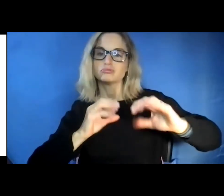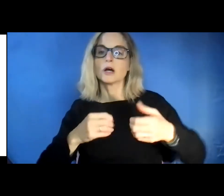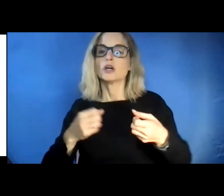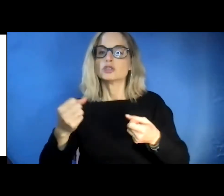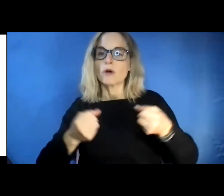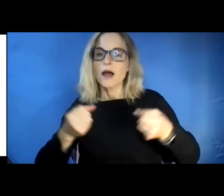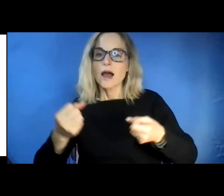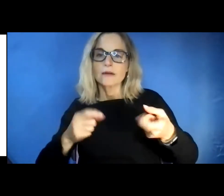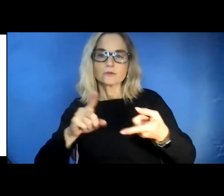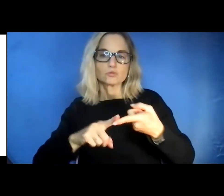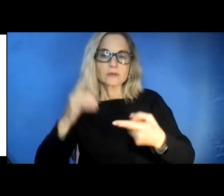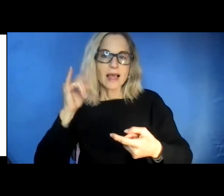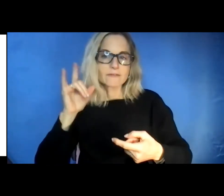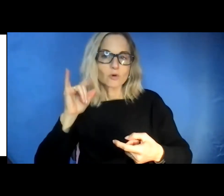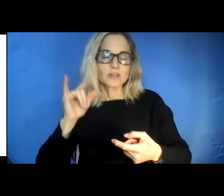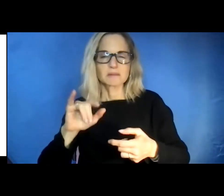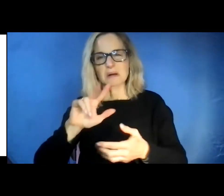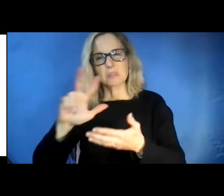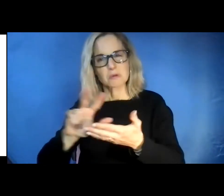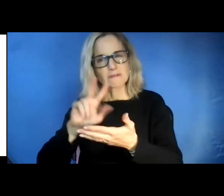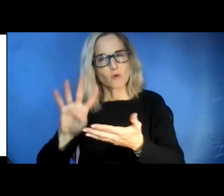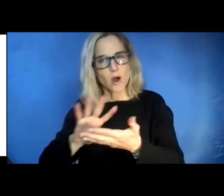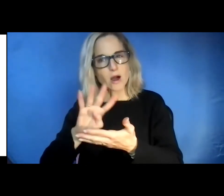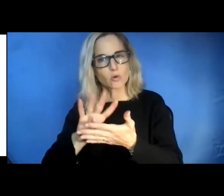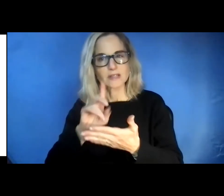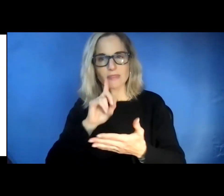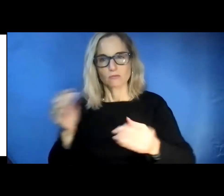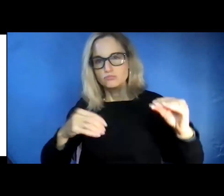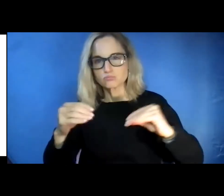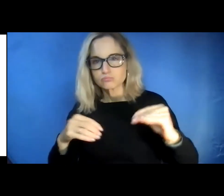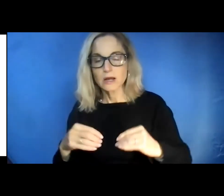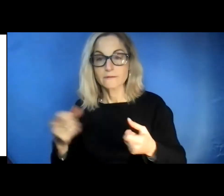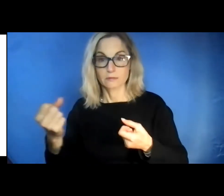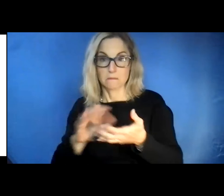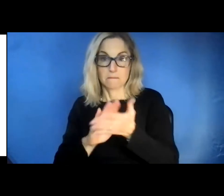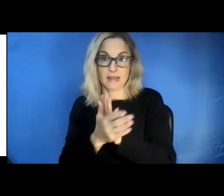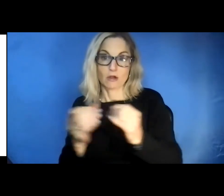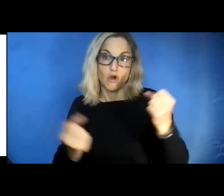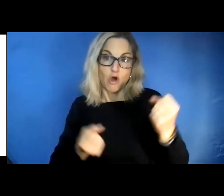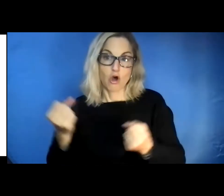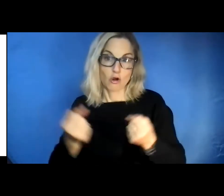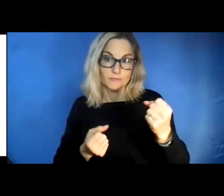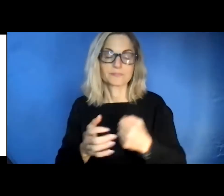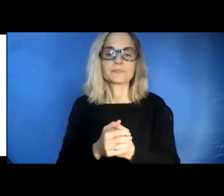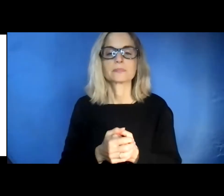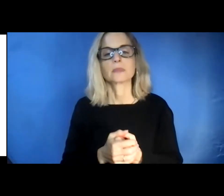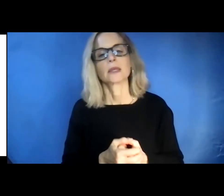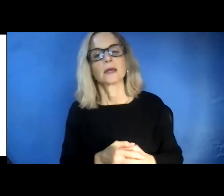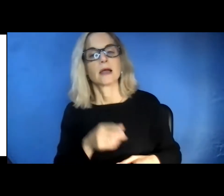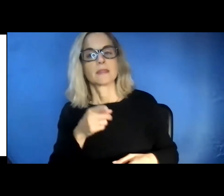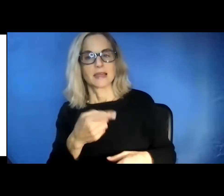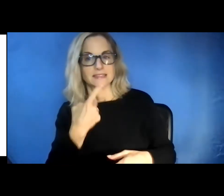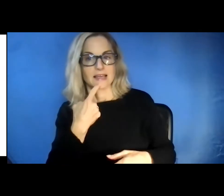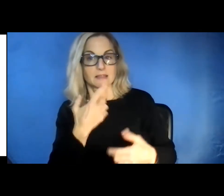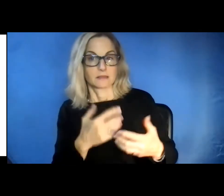they're assembled into vehicles. Every hour, trailers get dispatched to California. Chris tells me that they're taking the things they've learned here to use in the